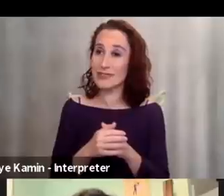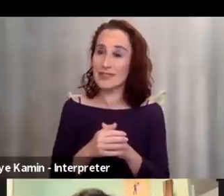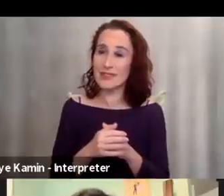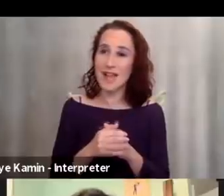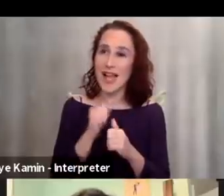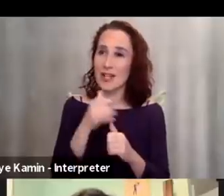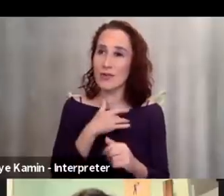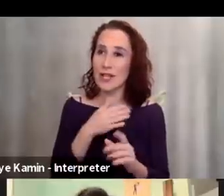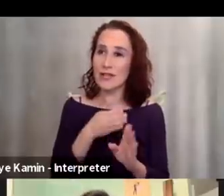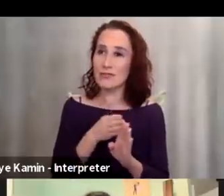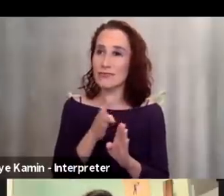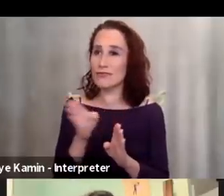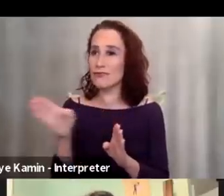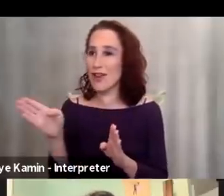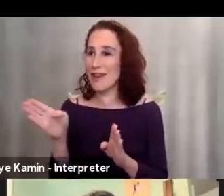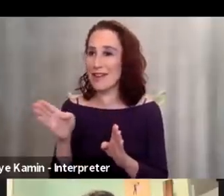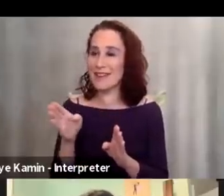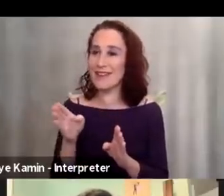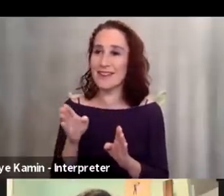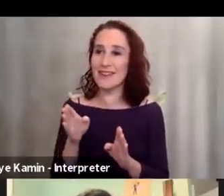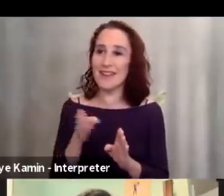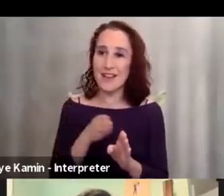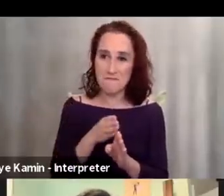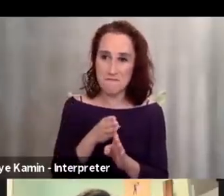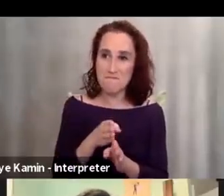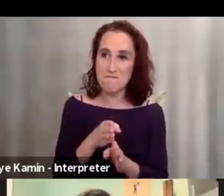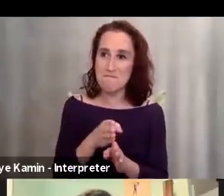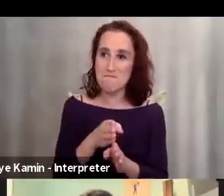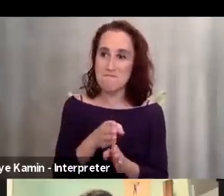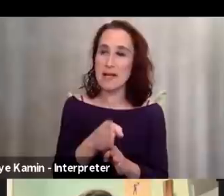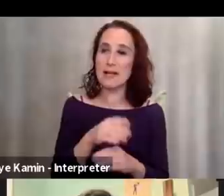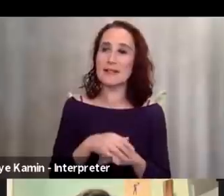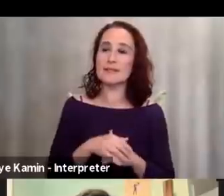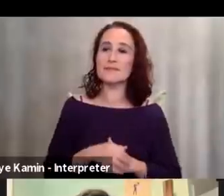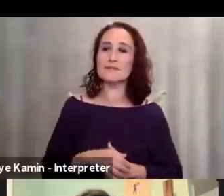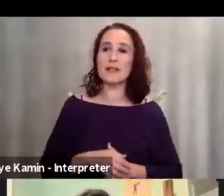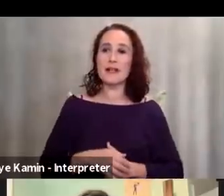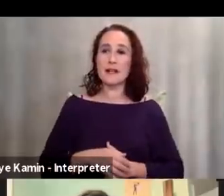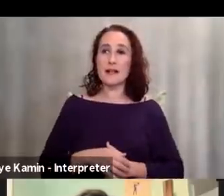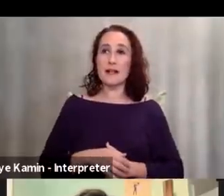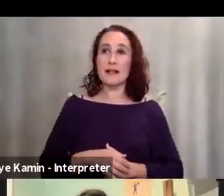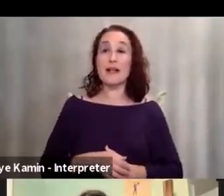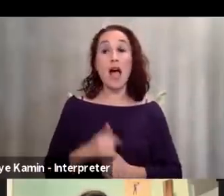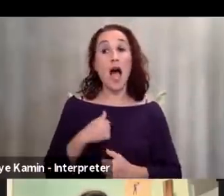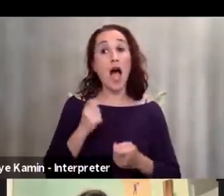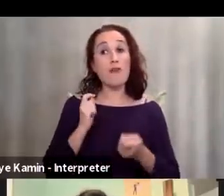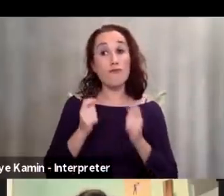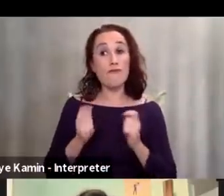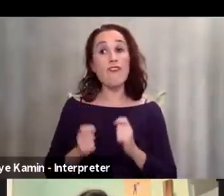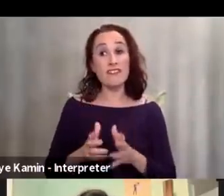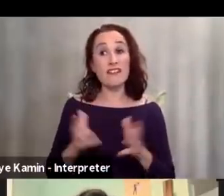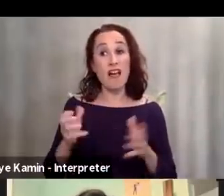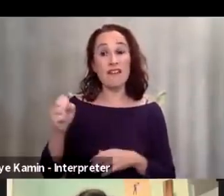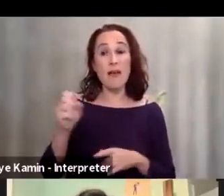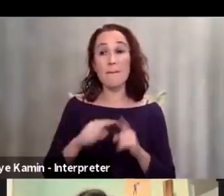stray. I don't, you know, have to I revise a ton, but one thing I don't